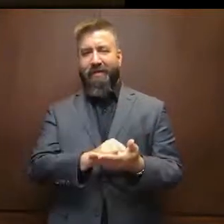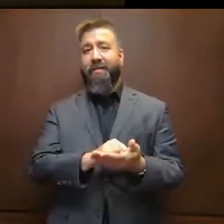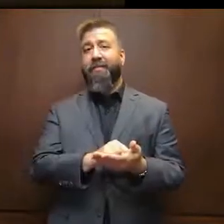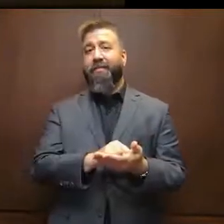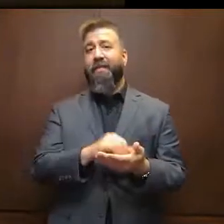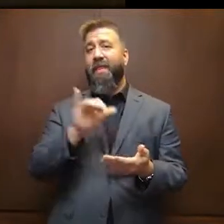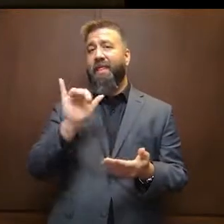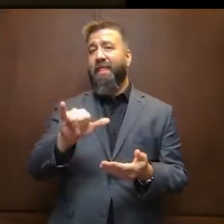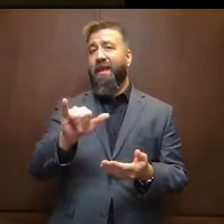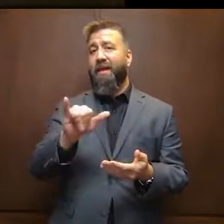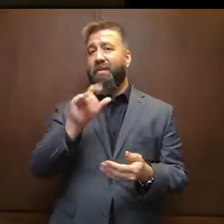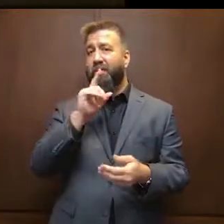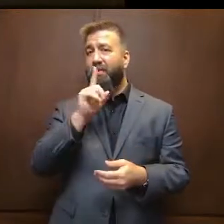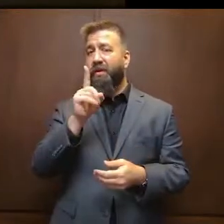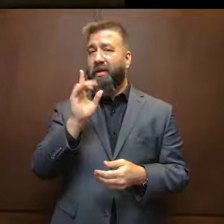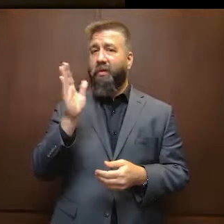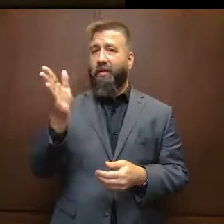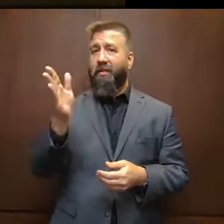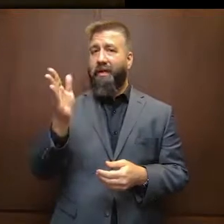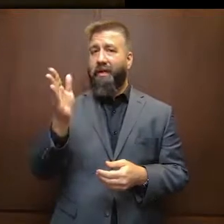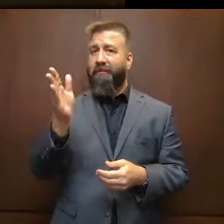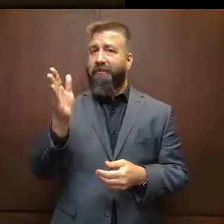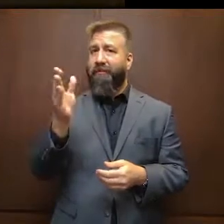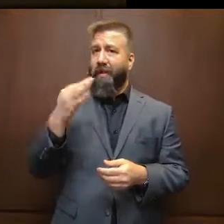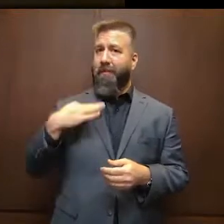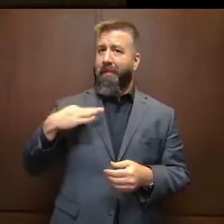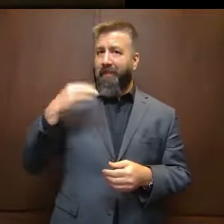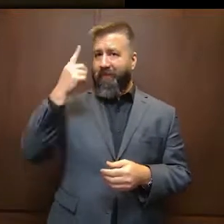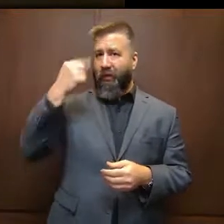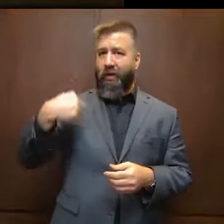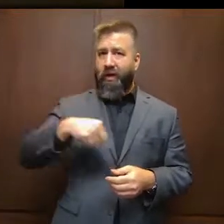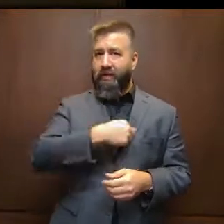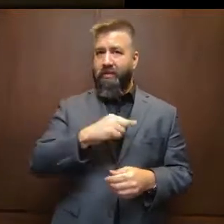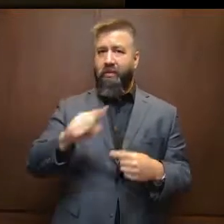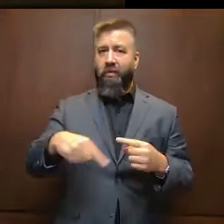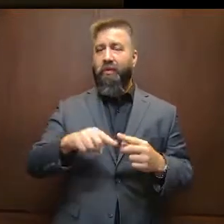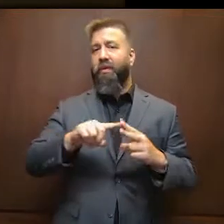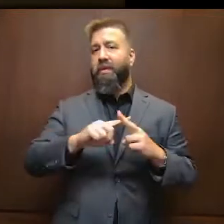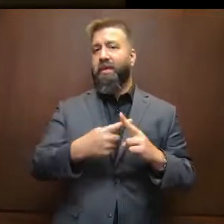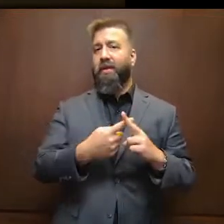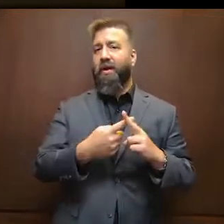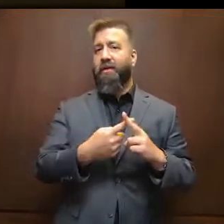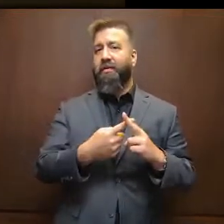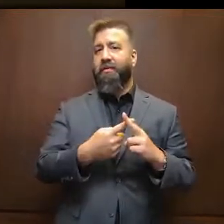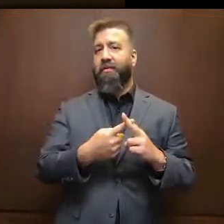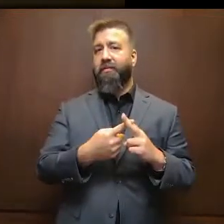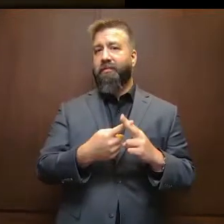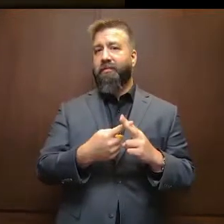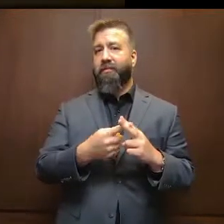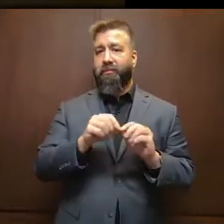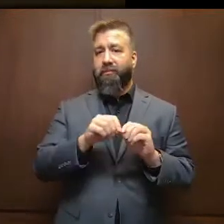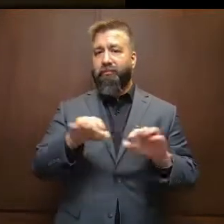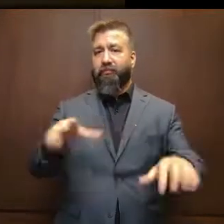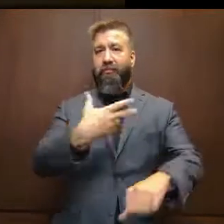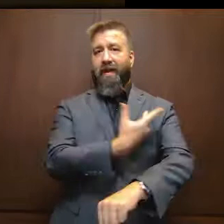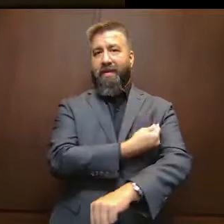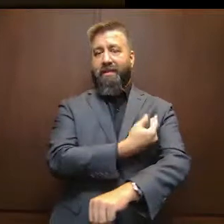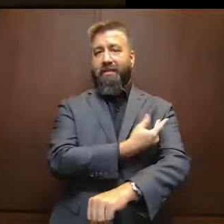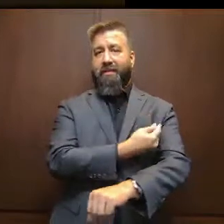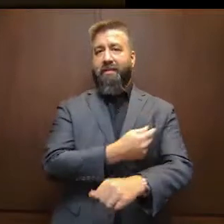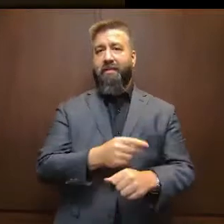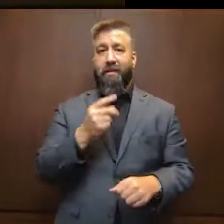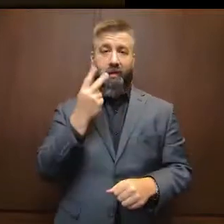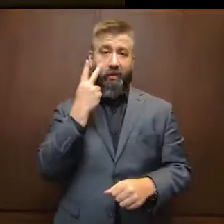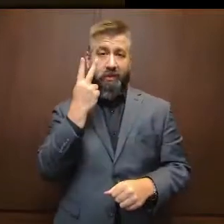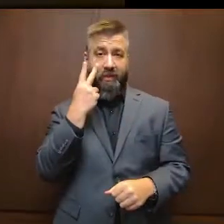that is definitely going to be an asset when we start getting this vaccine out there. You'll